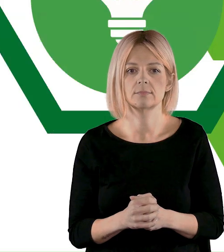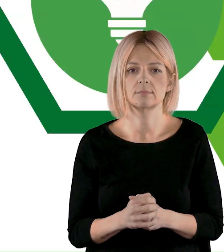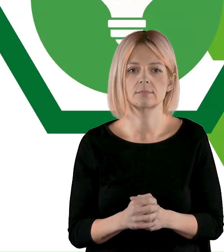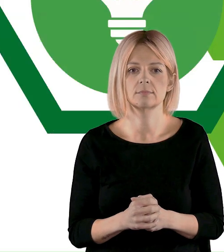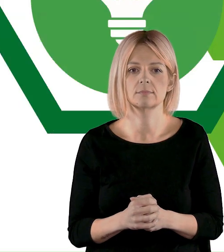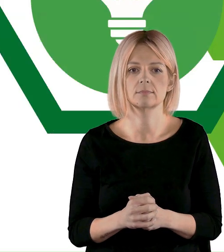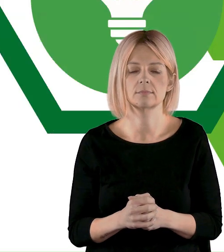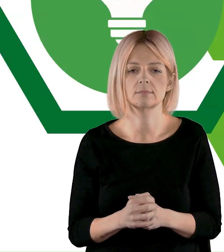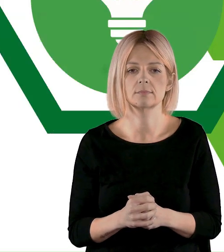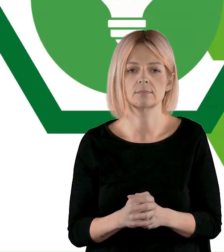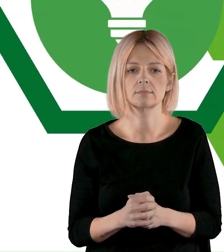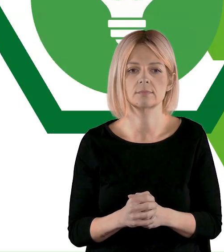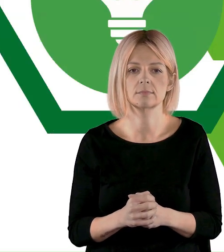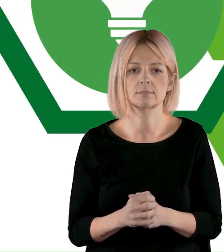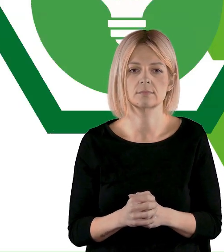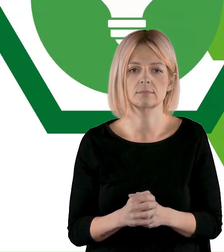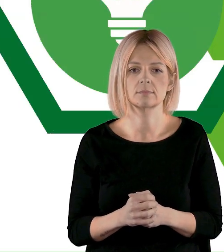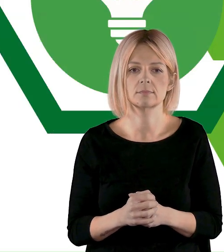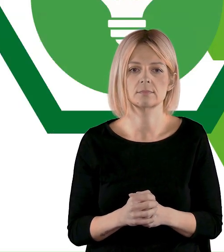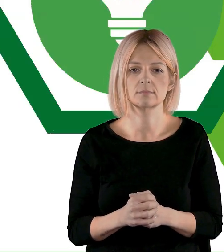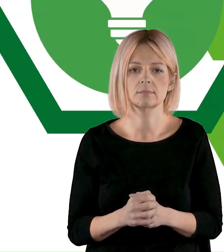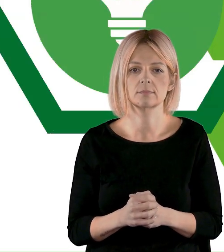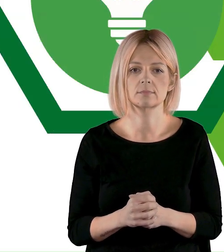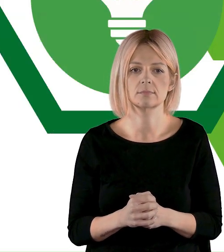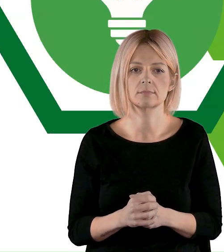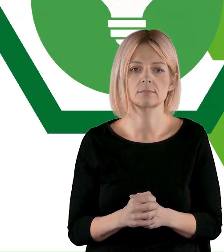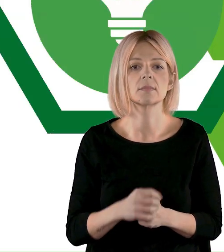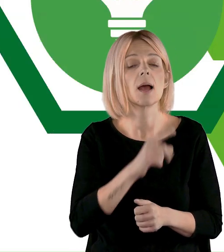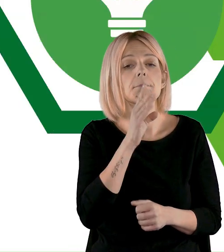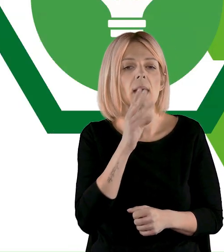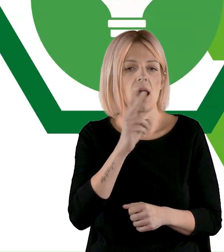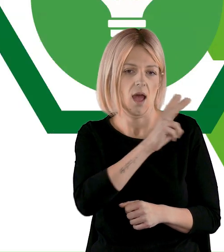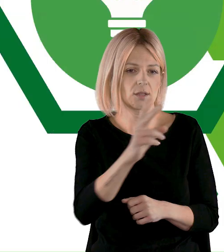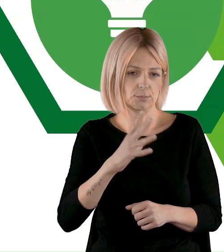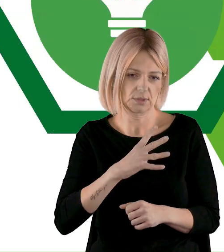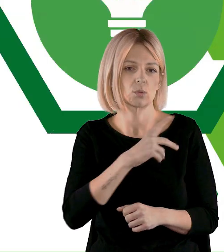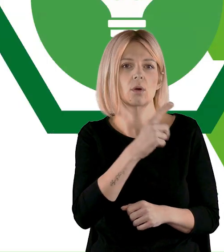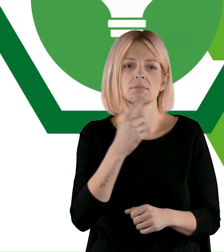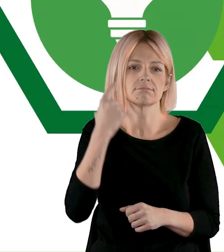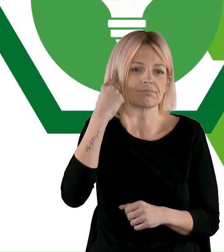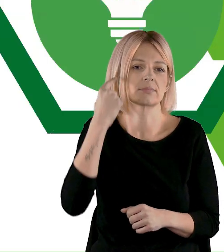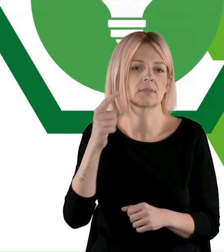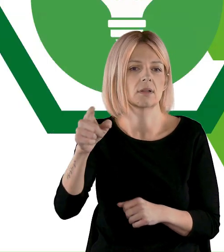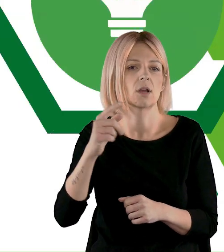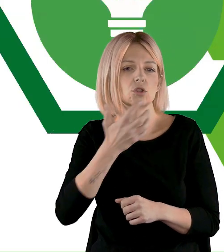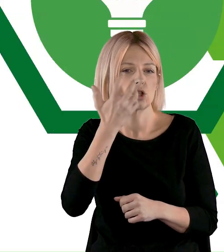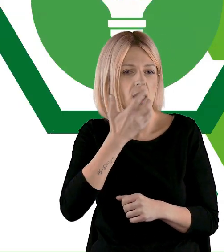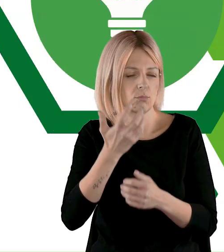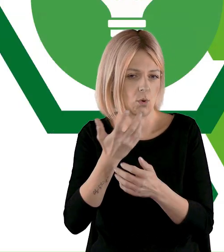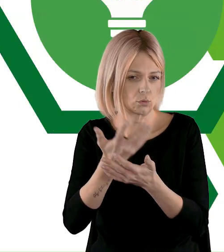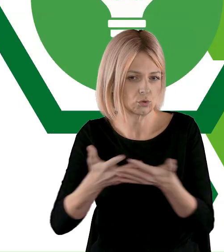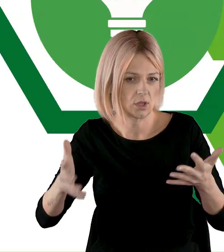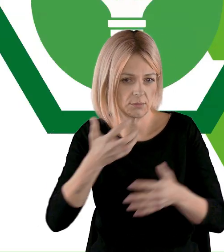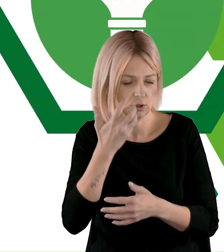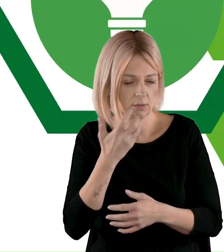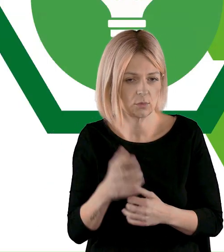least once about global warming, climate change, pollution, plastic waste, and all of these things that